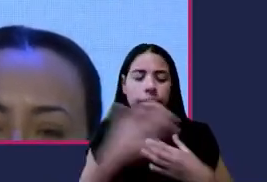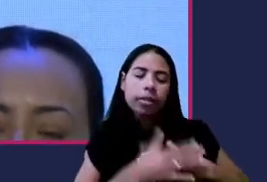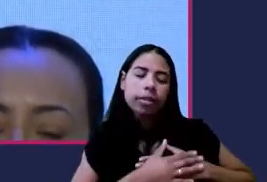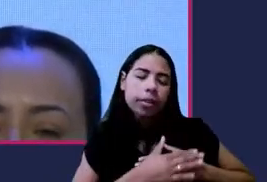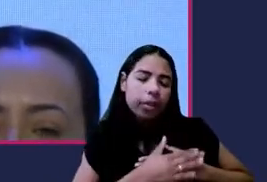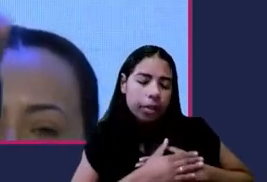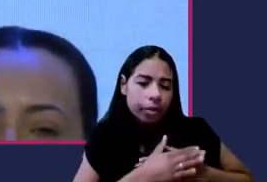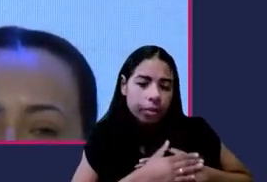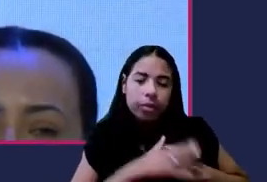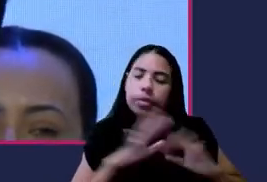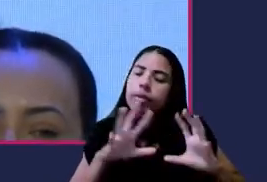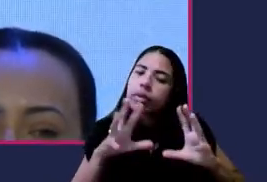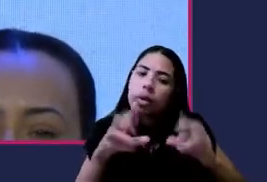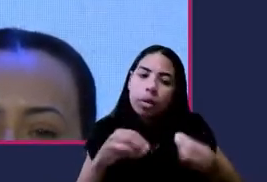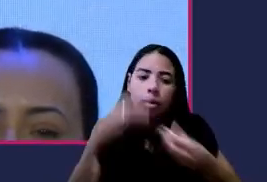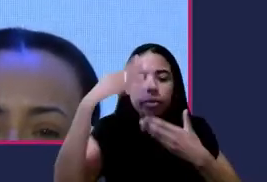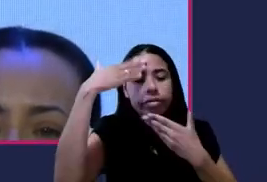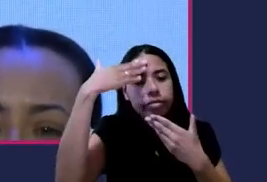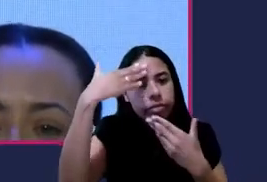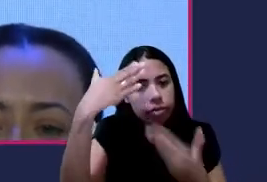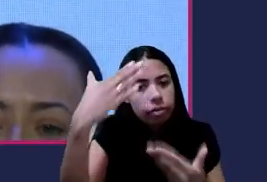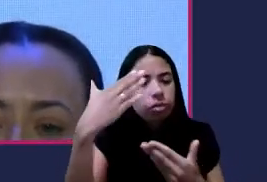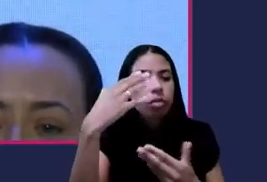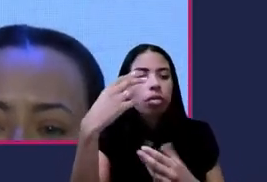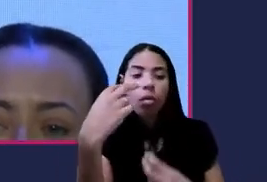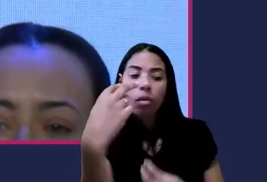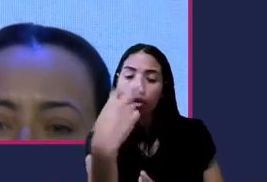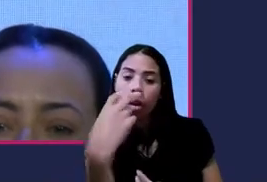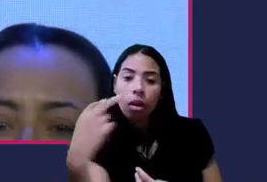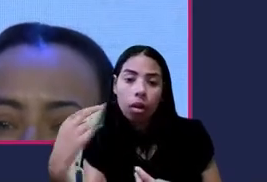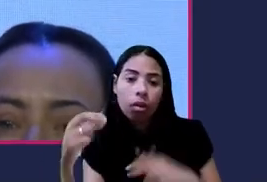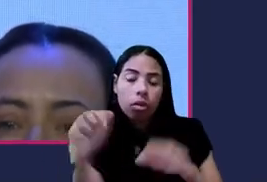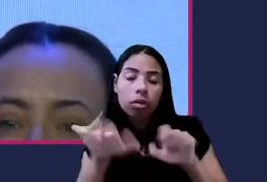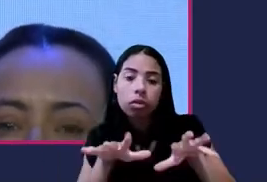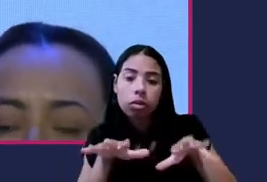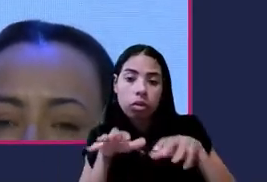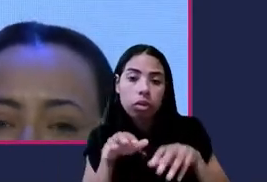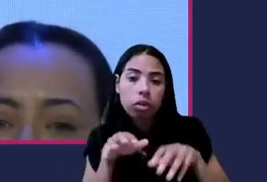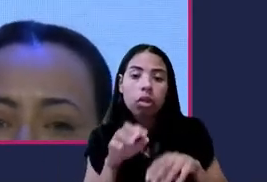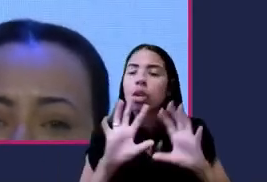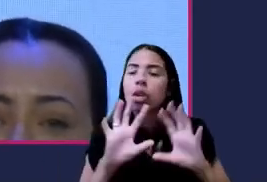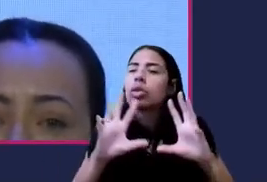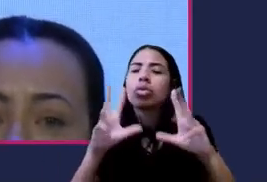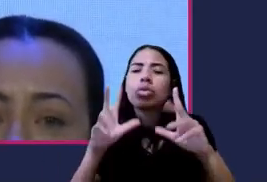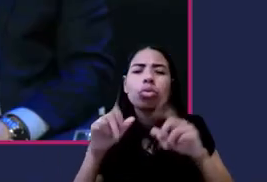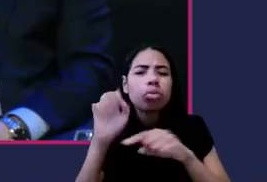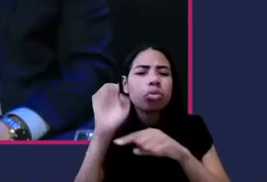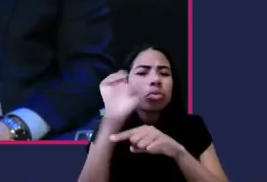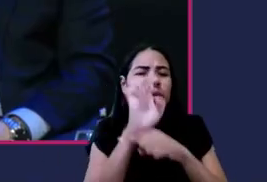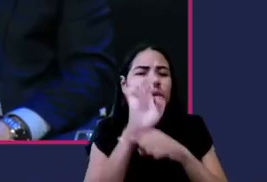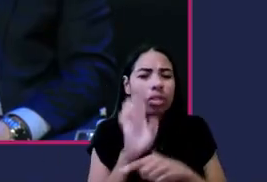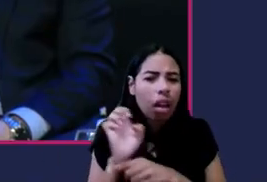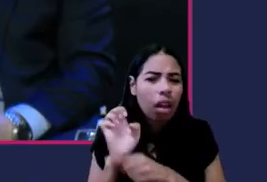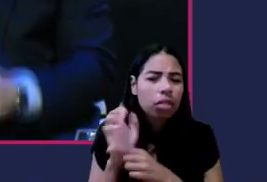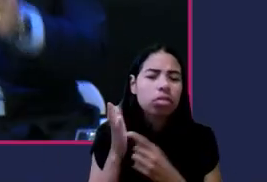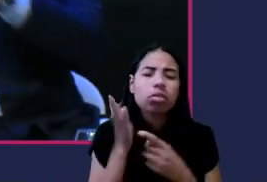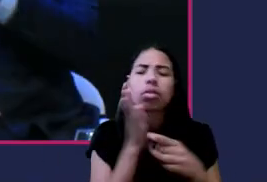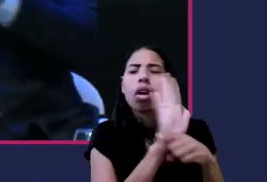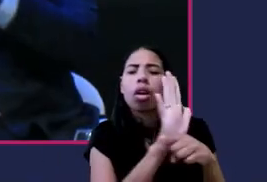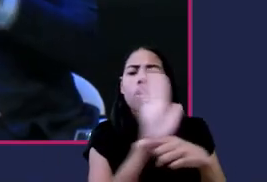that has awakened in Brazilians something that is very much ours, which